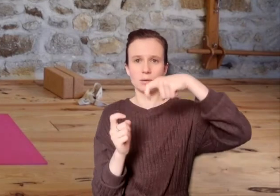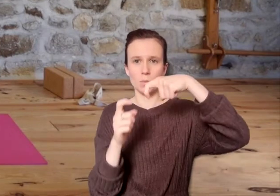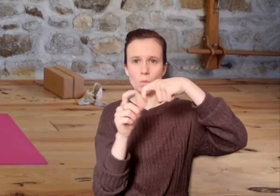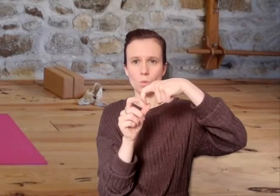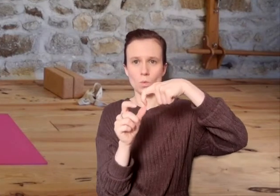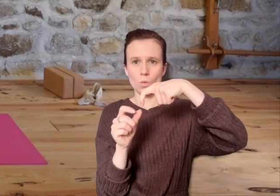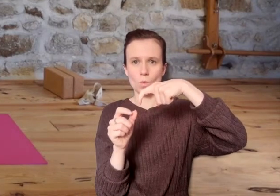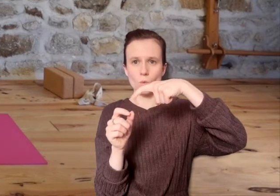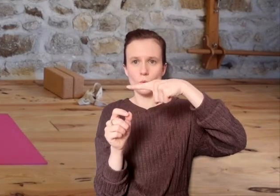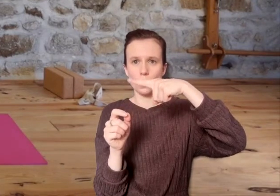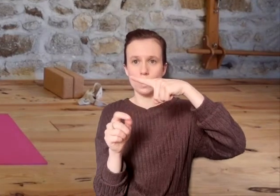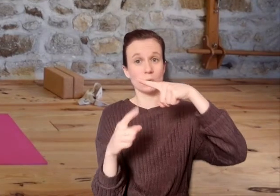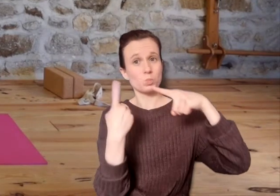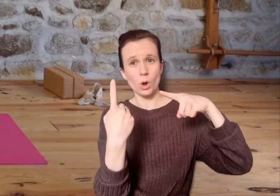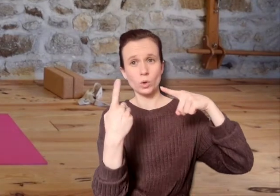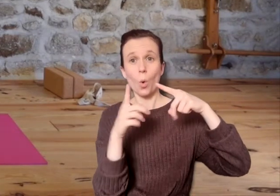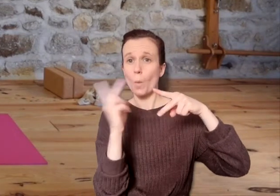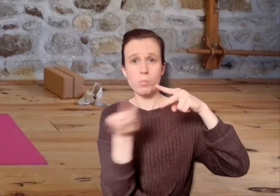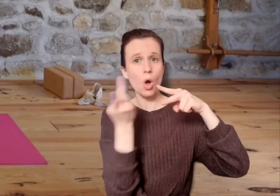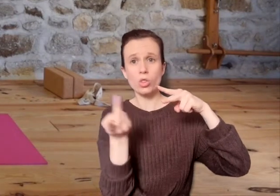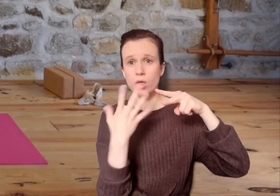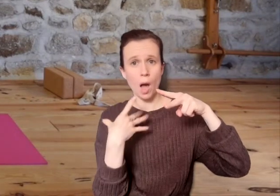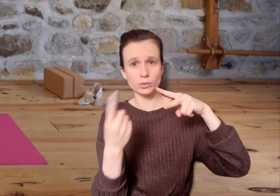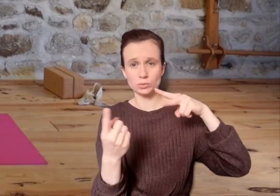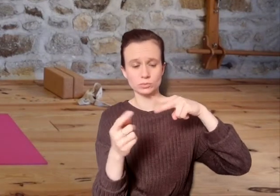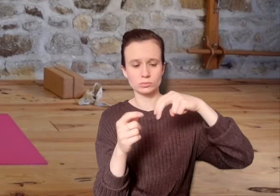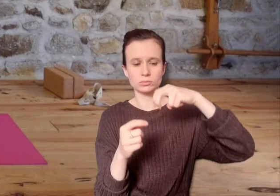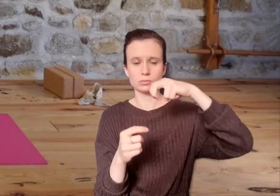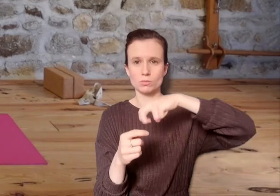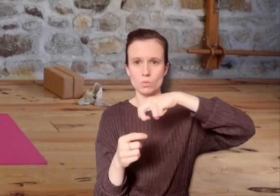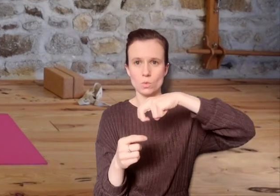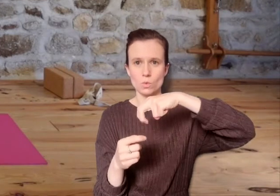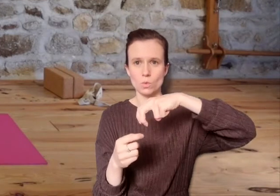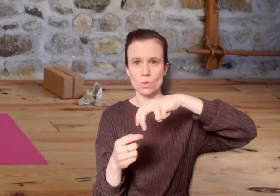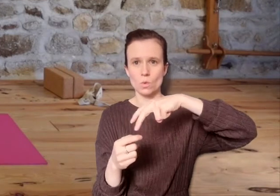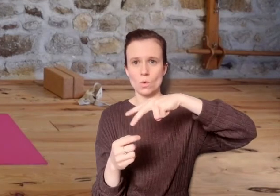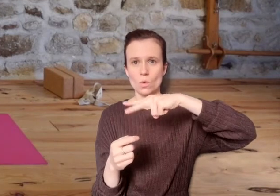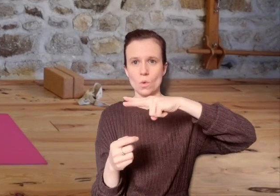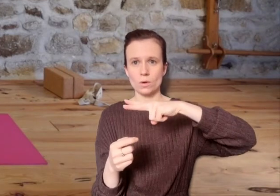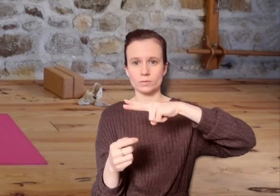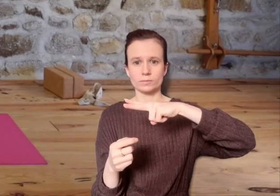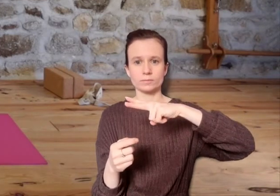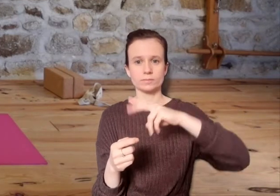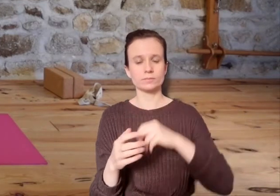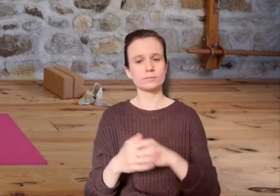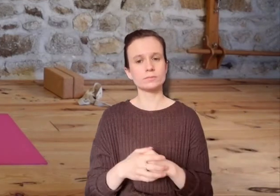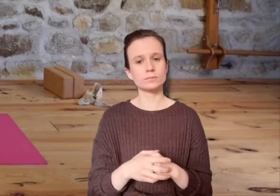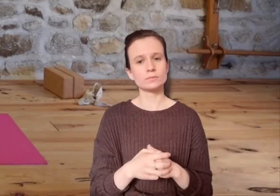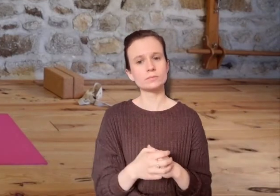the knee down. So we can try either extending one foot up, yeah, gives you a little bit of half